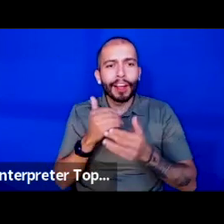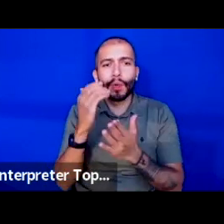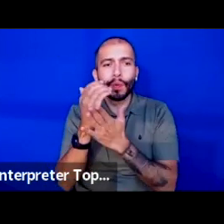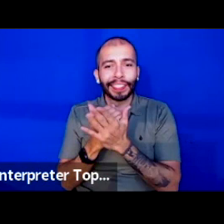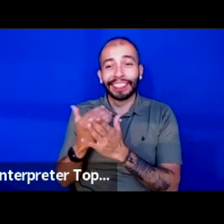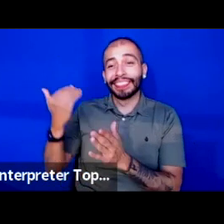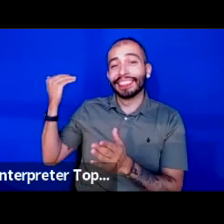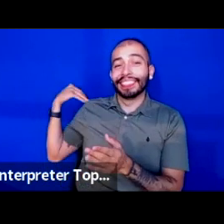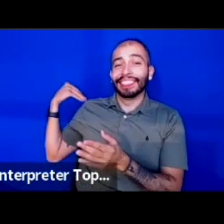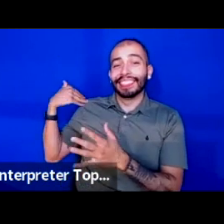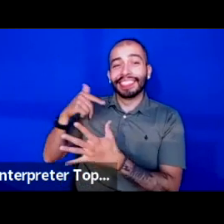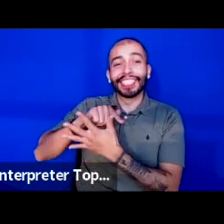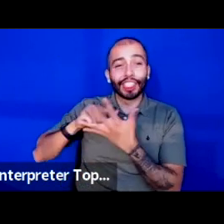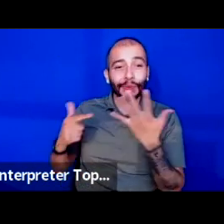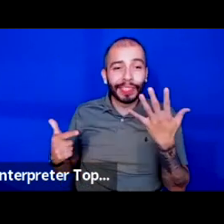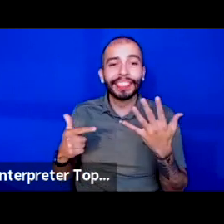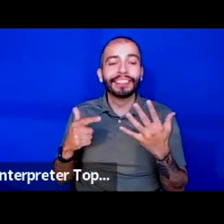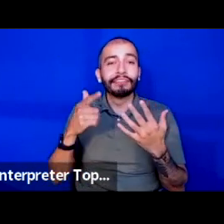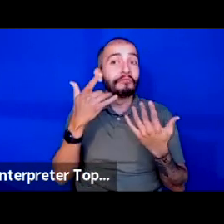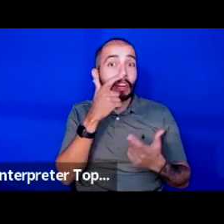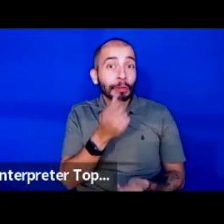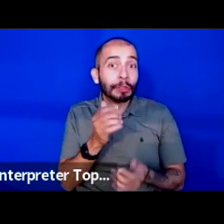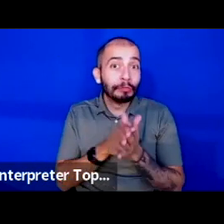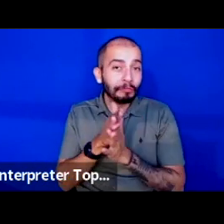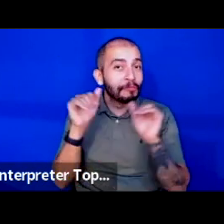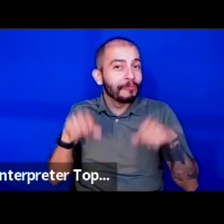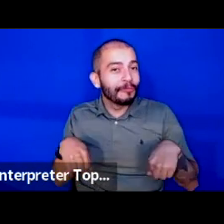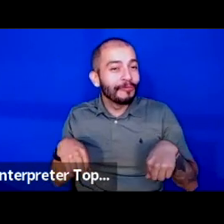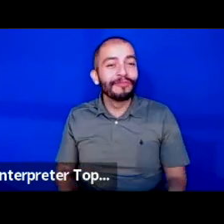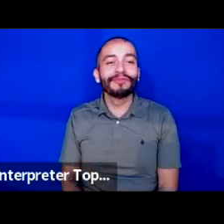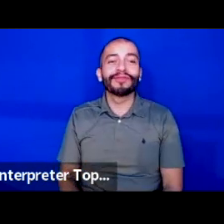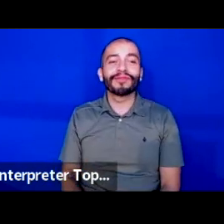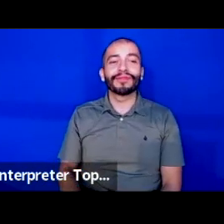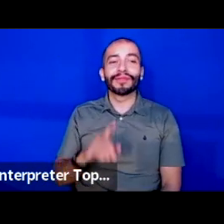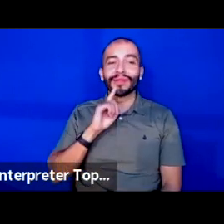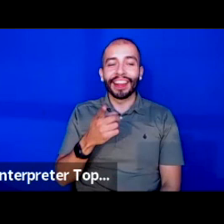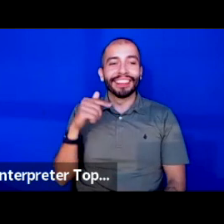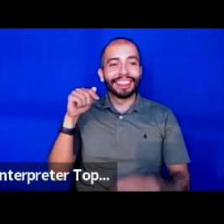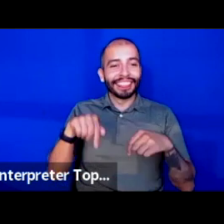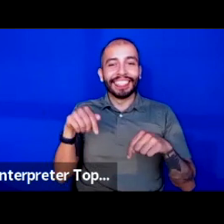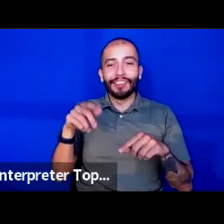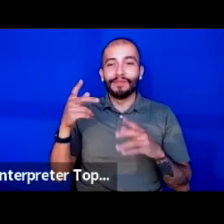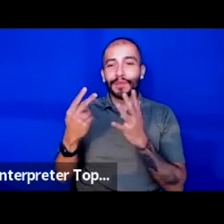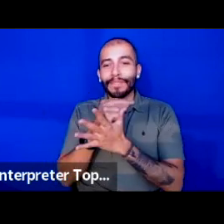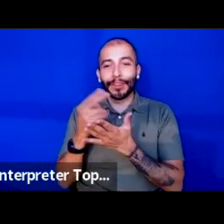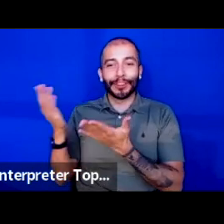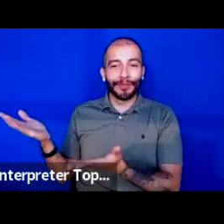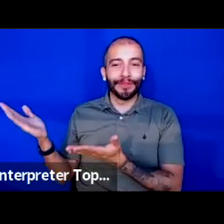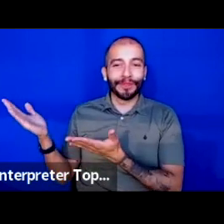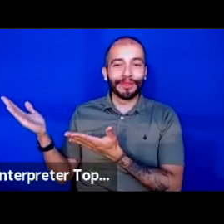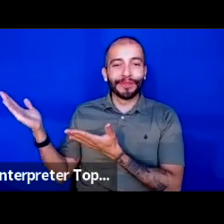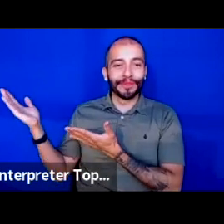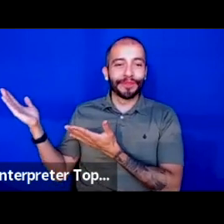just to give you a preview, Crisis as Catalyst had classes like Grounding in Grief and Making Sanctuary as